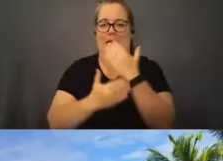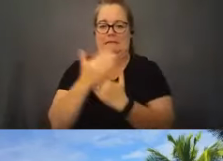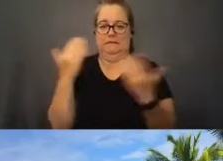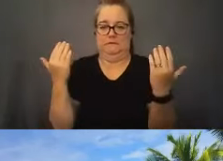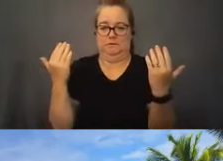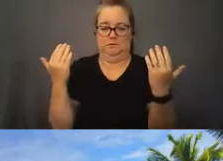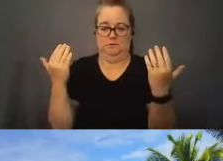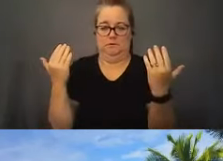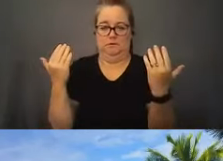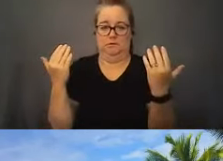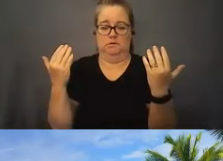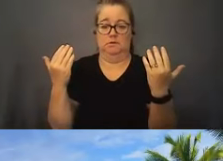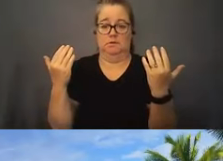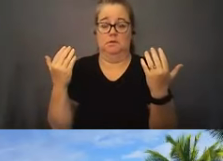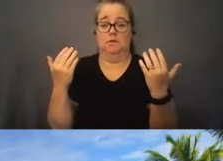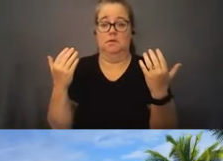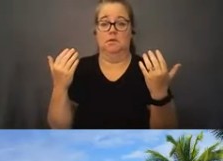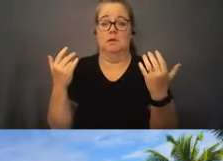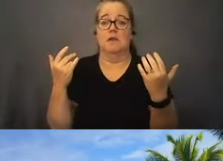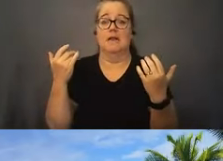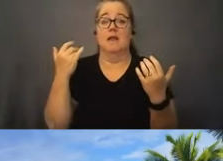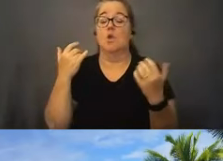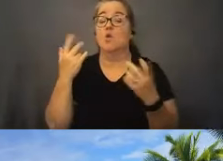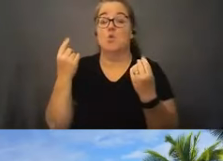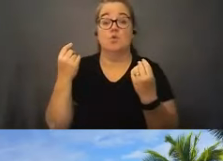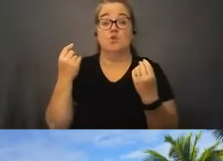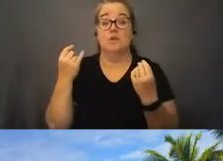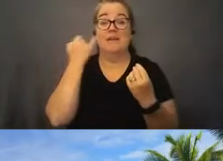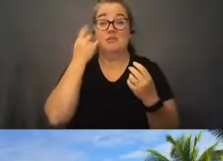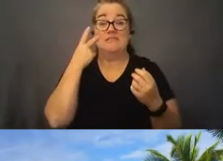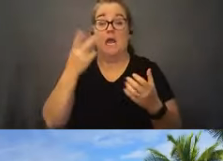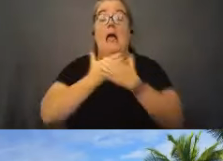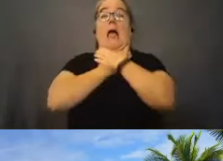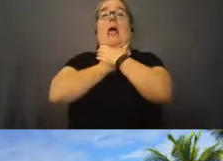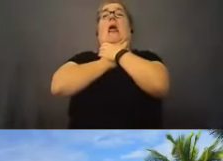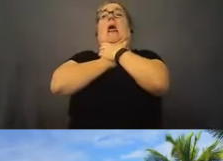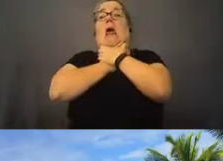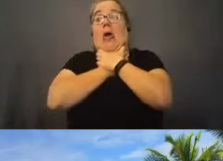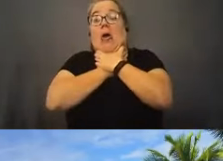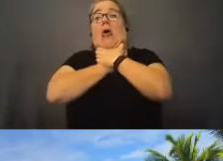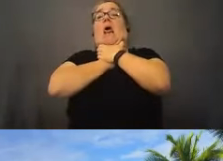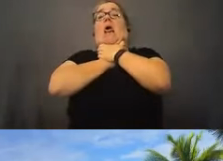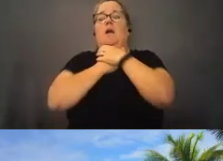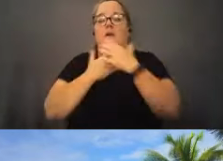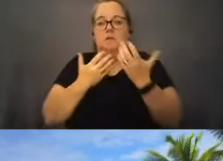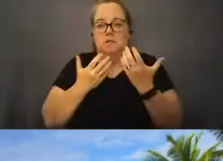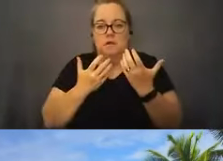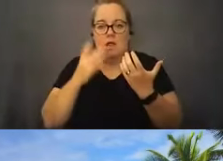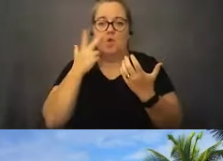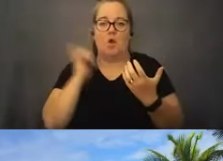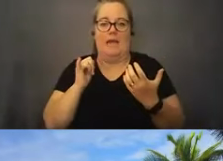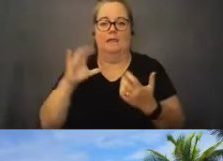universal sign for choking is somebody putting their hands around their neck and they're, look like they're